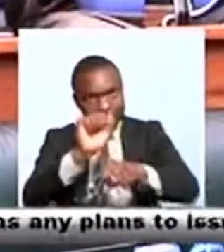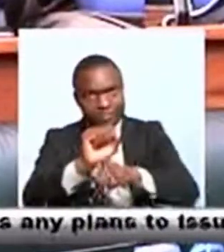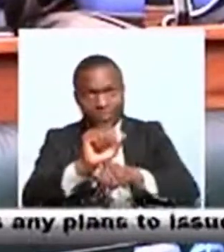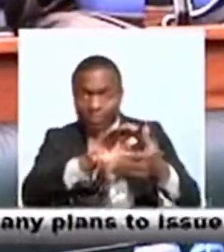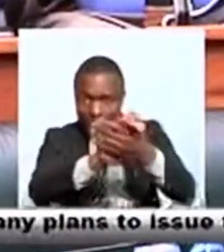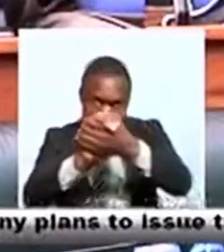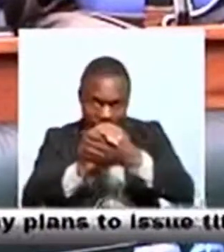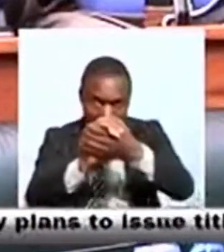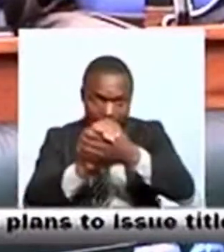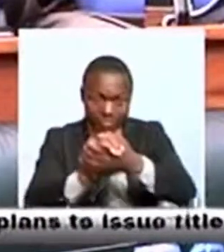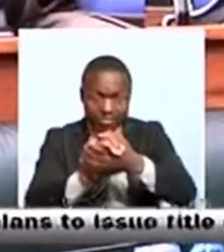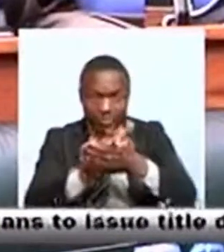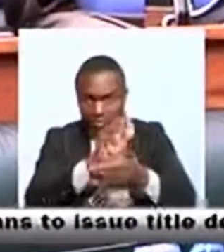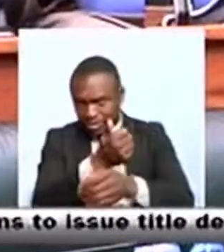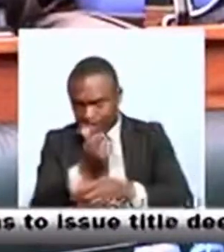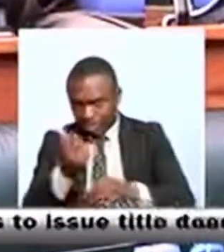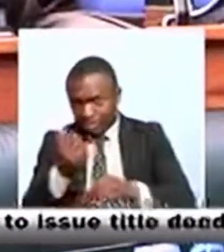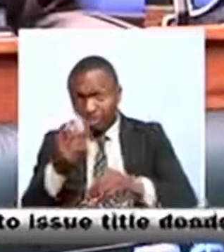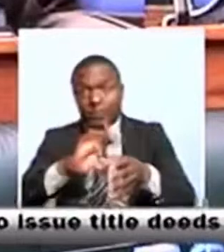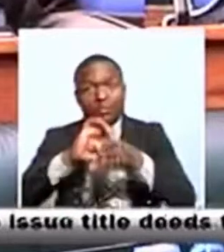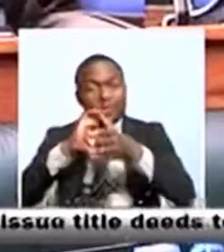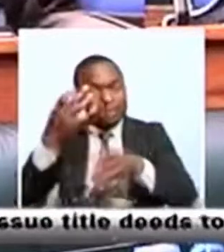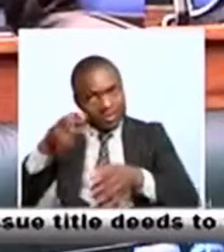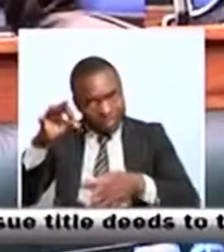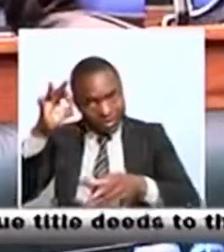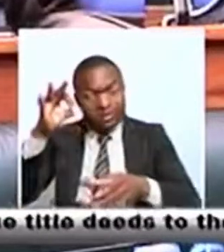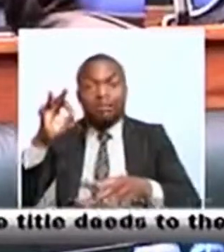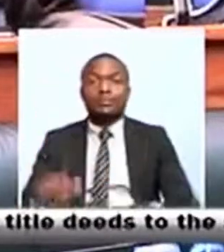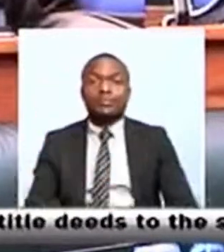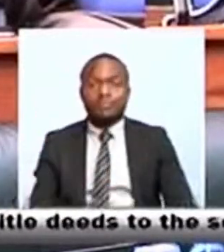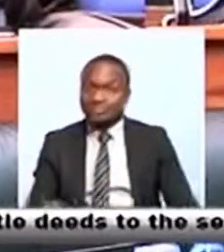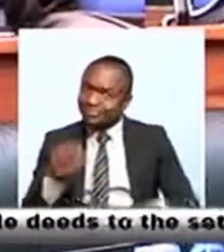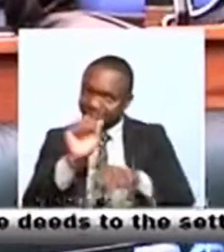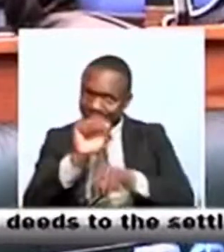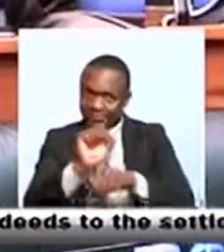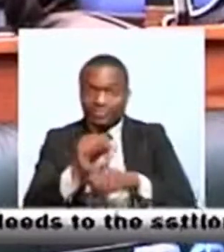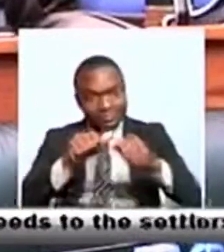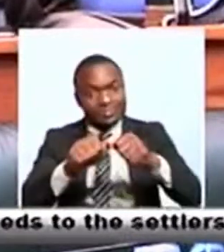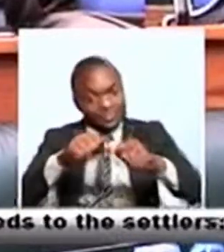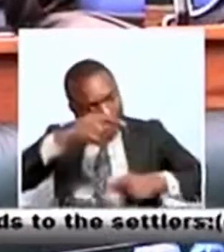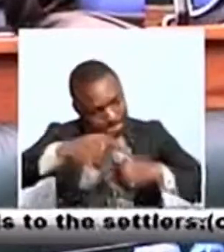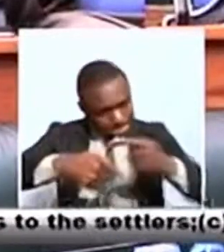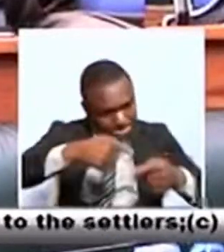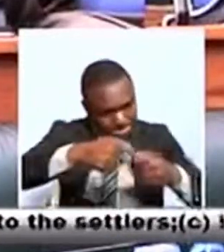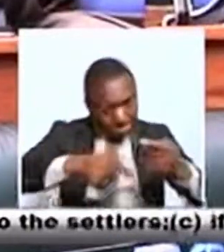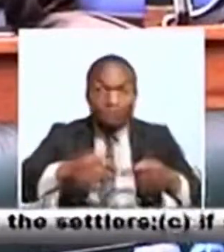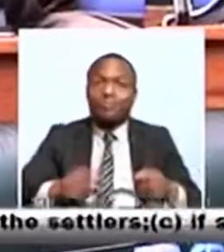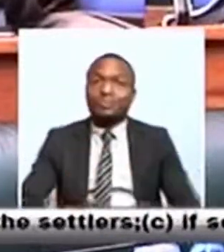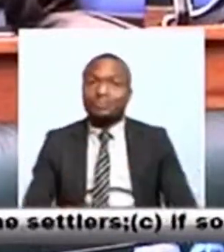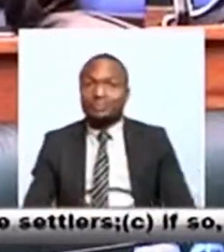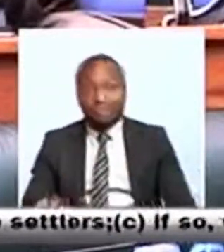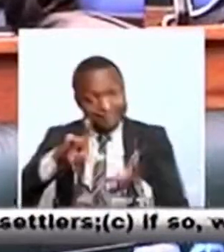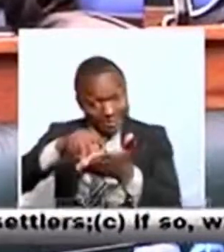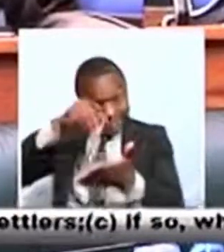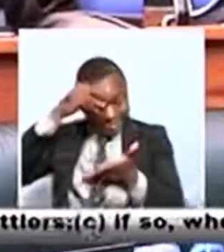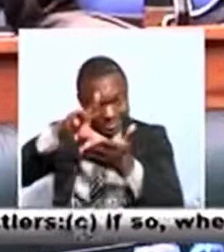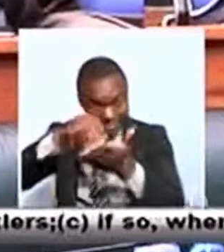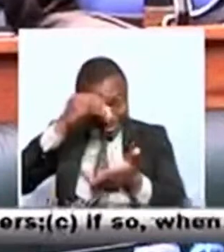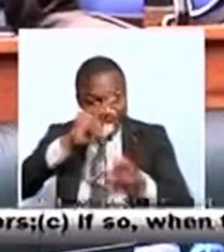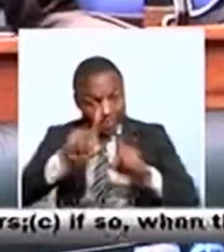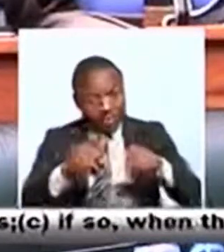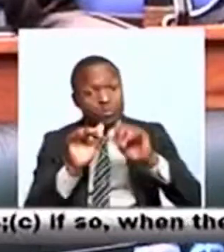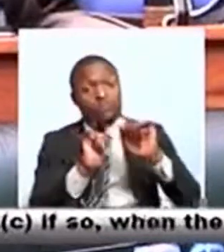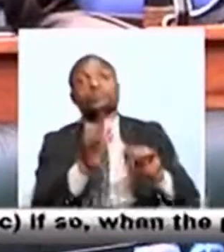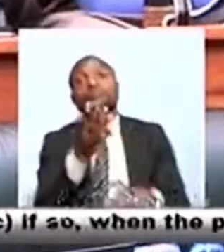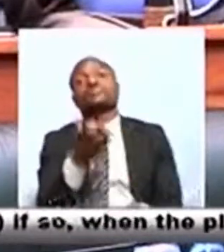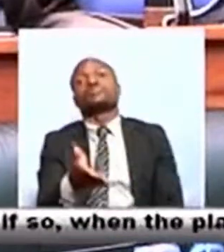collaboration with all the relevant stakeholders, and the exercise is still ongoing. It has been learned that settlers